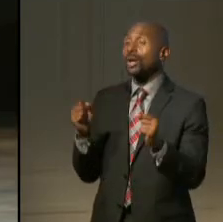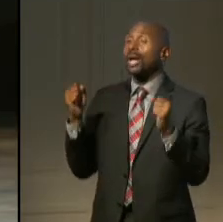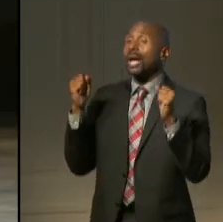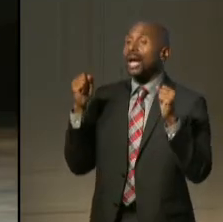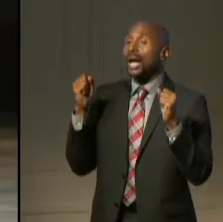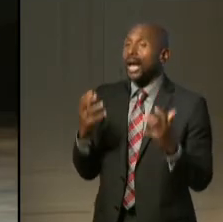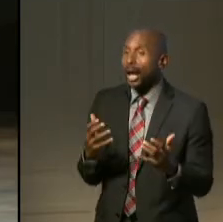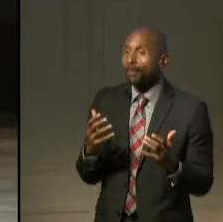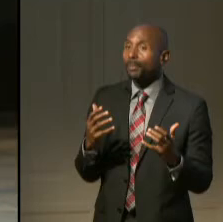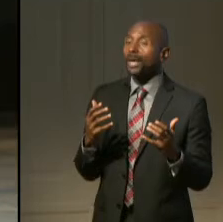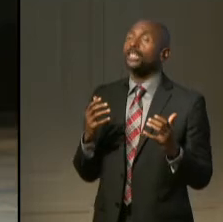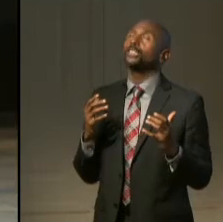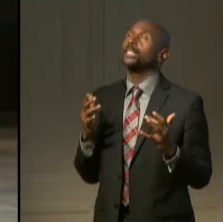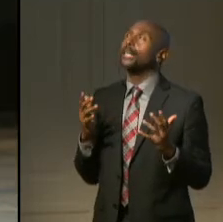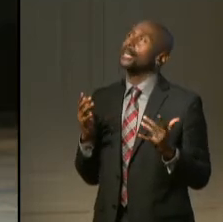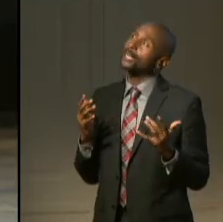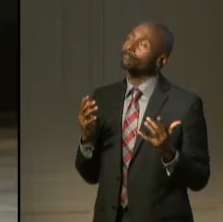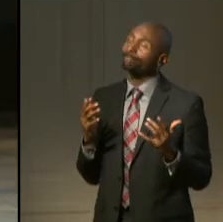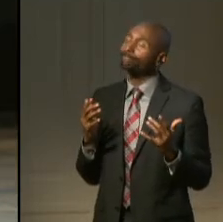unanticipated or